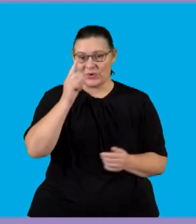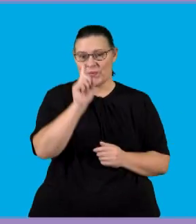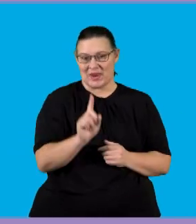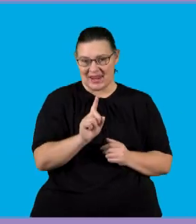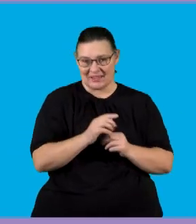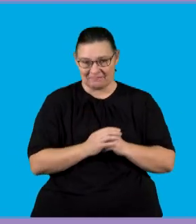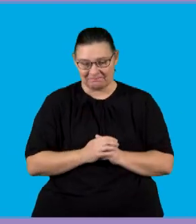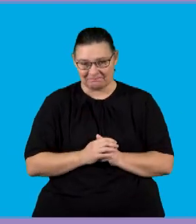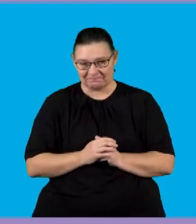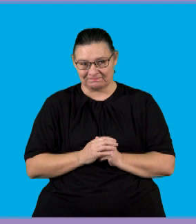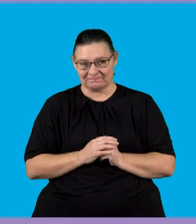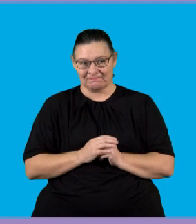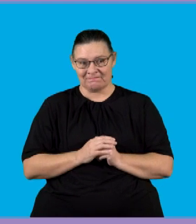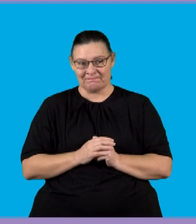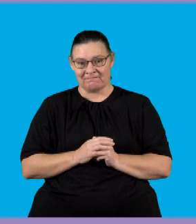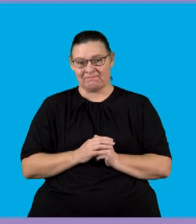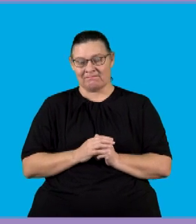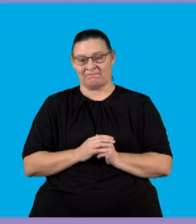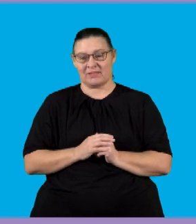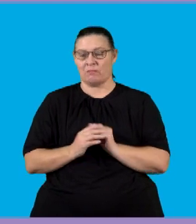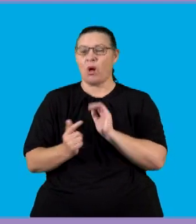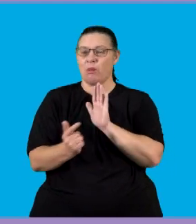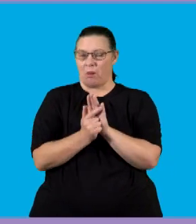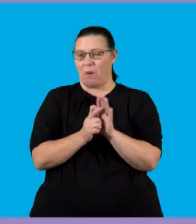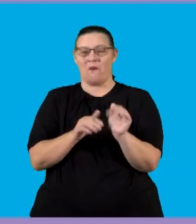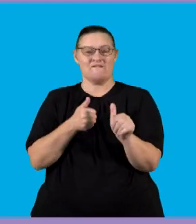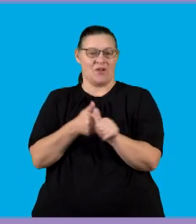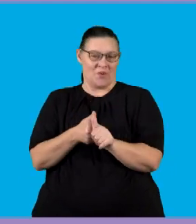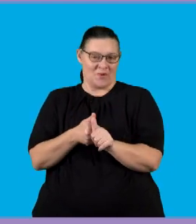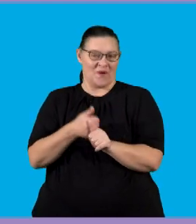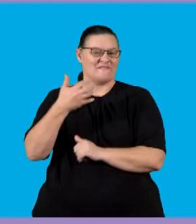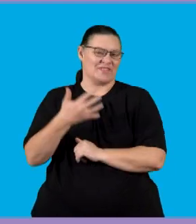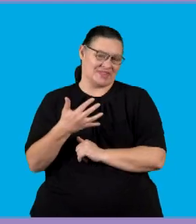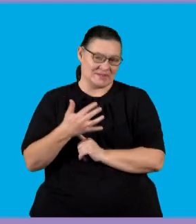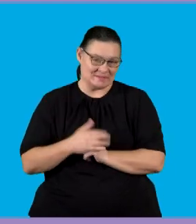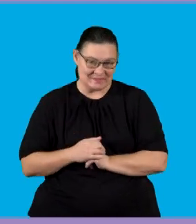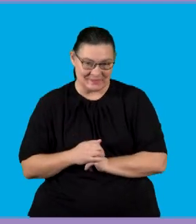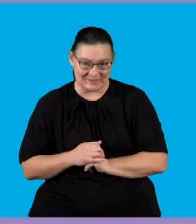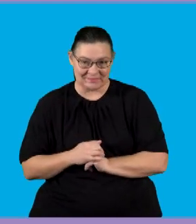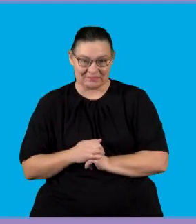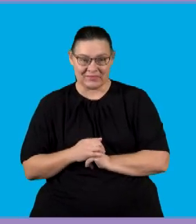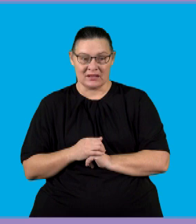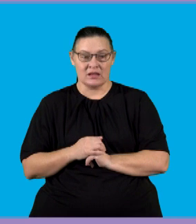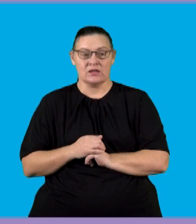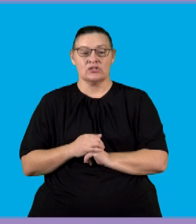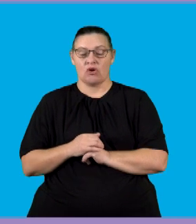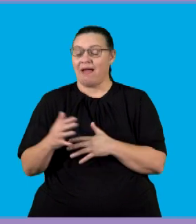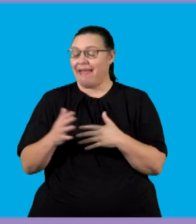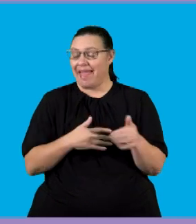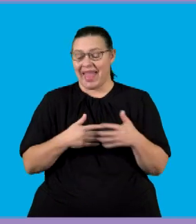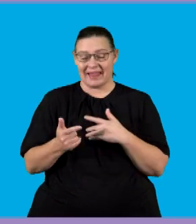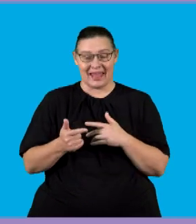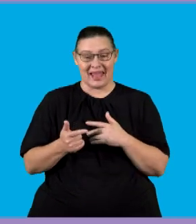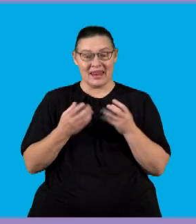0 is a 0. And of course, according to that 5th law of exponents that says that any number raised to